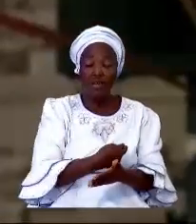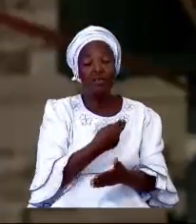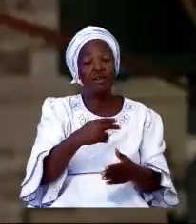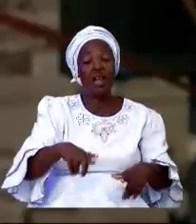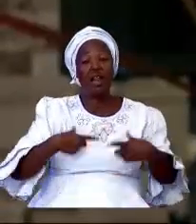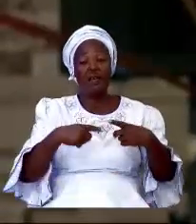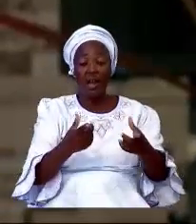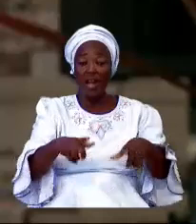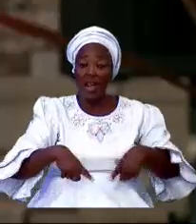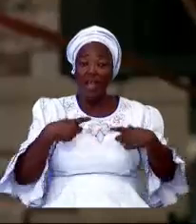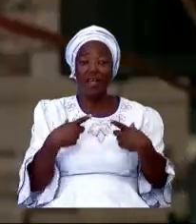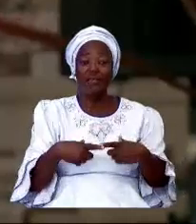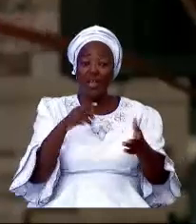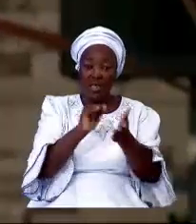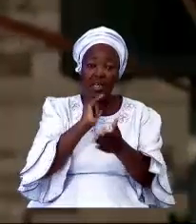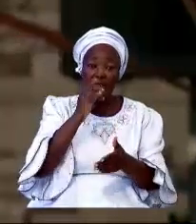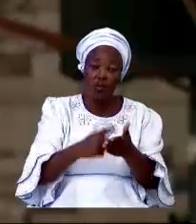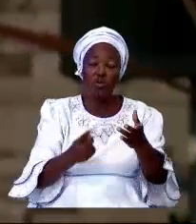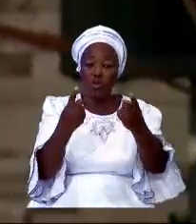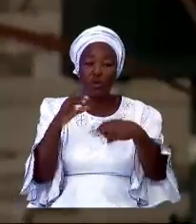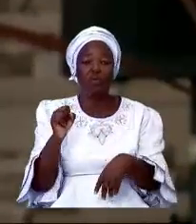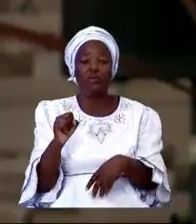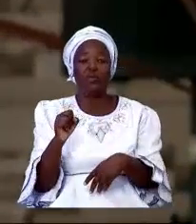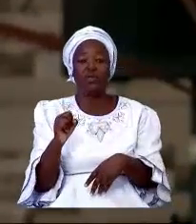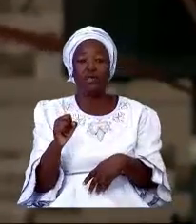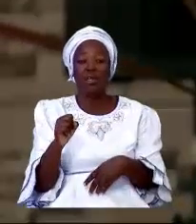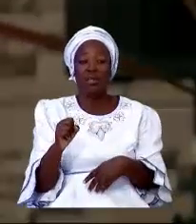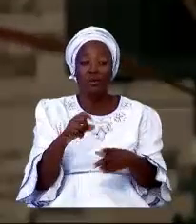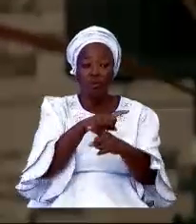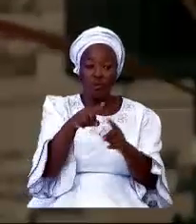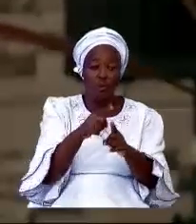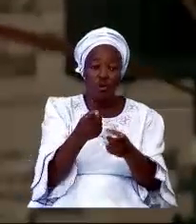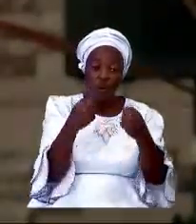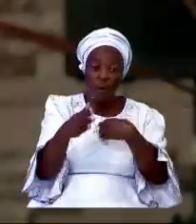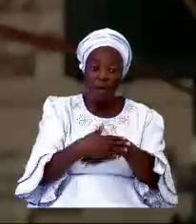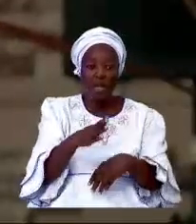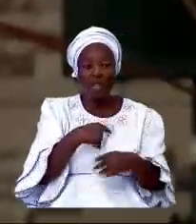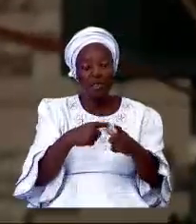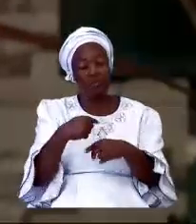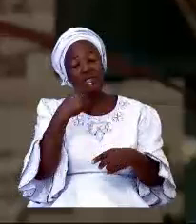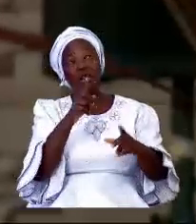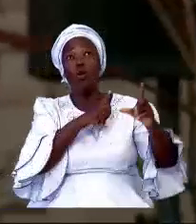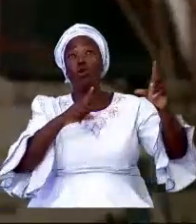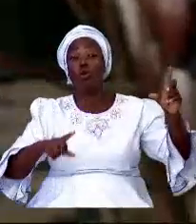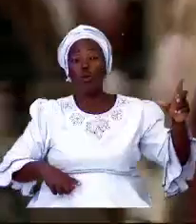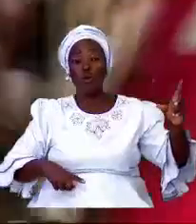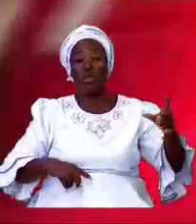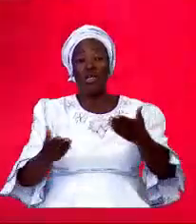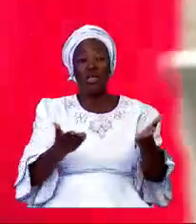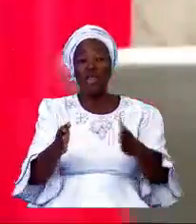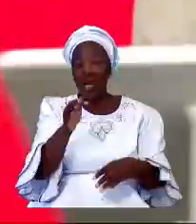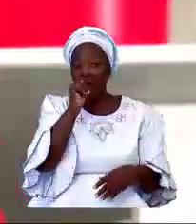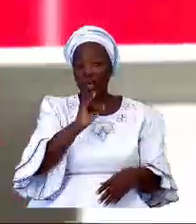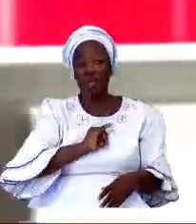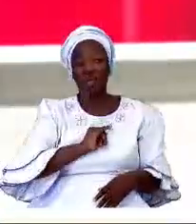life. A revived, renewed life, life. That's what comes when you come